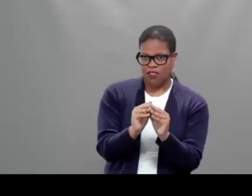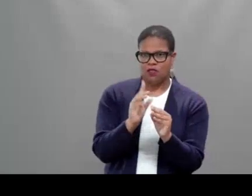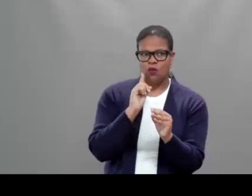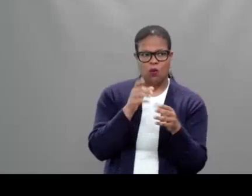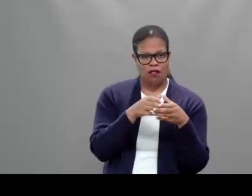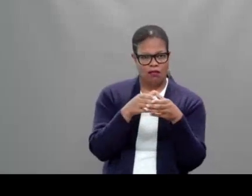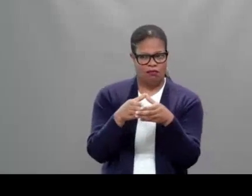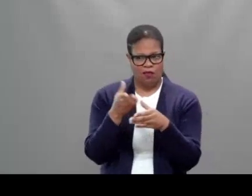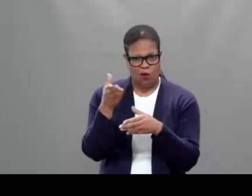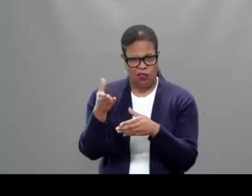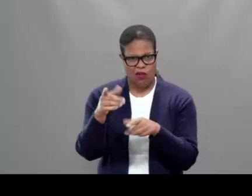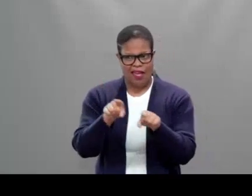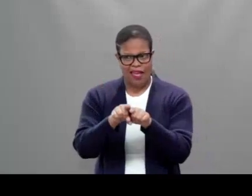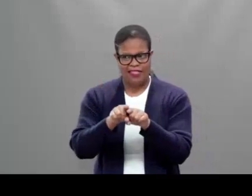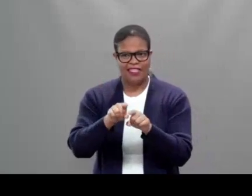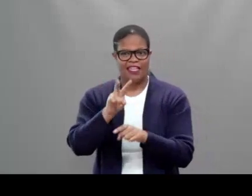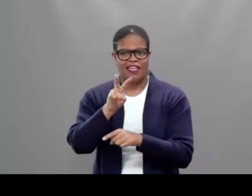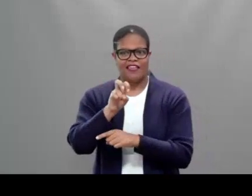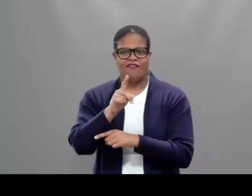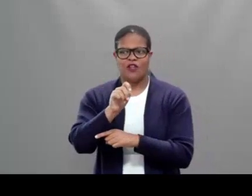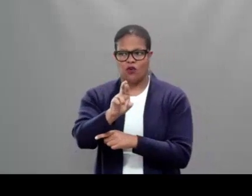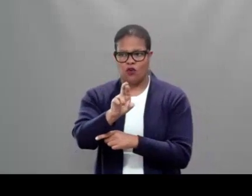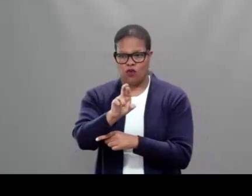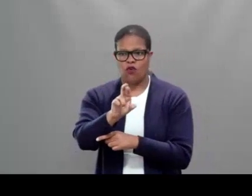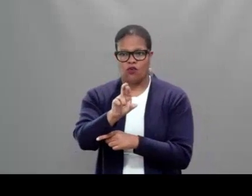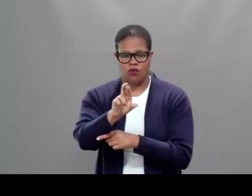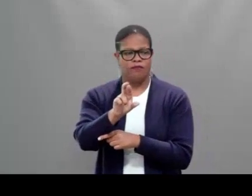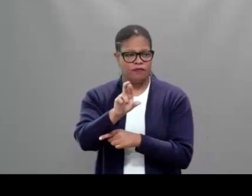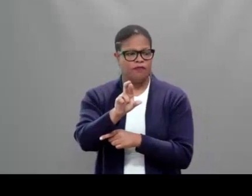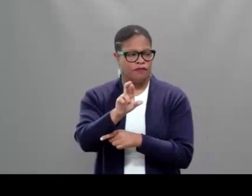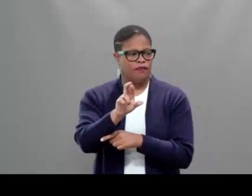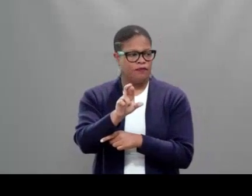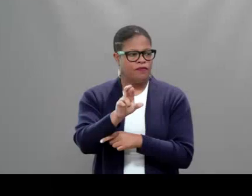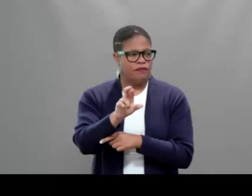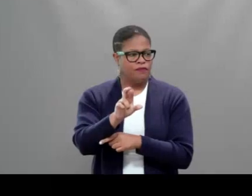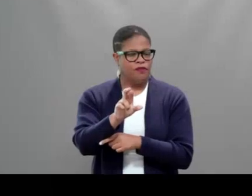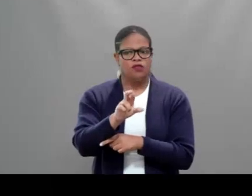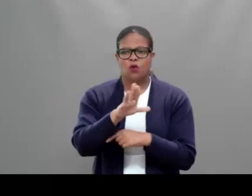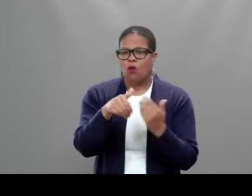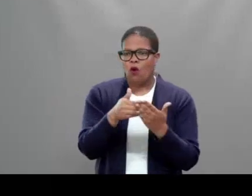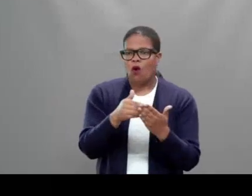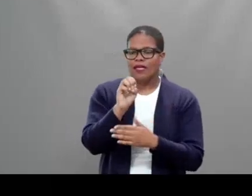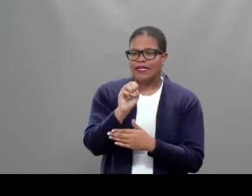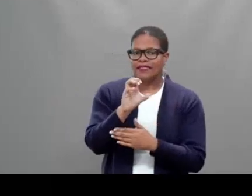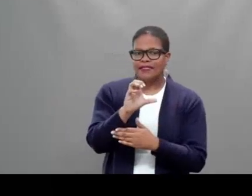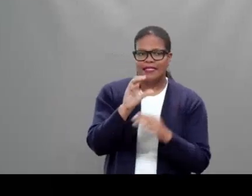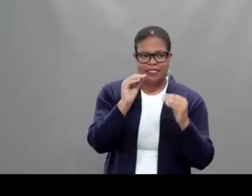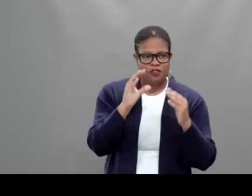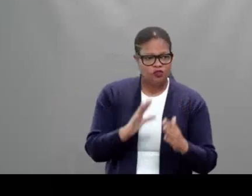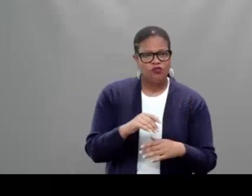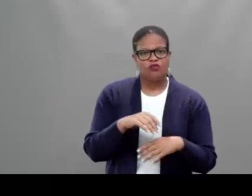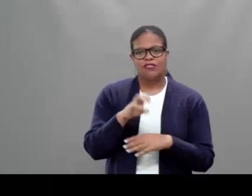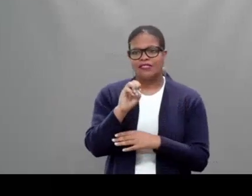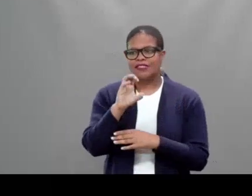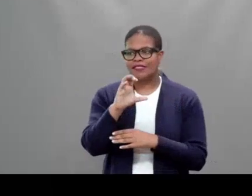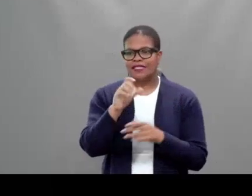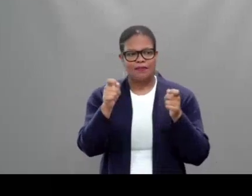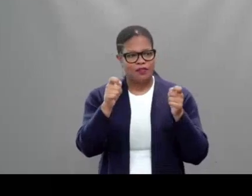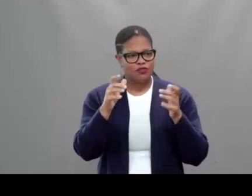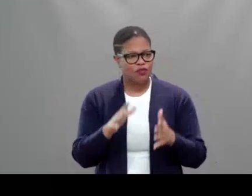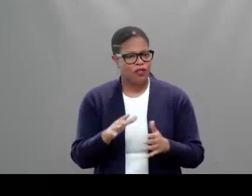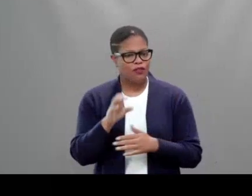a vendor and share information. It's attended by all your EC teachers, your EC administrators